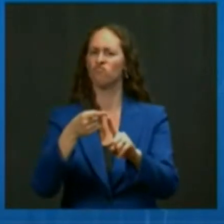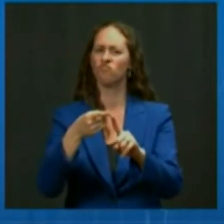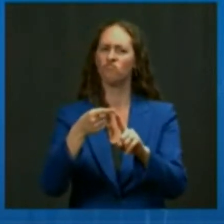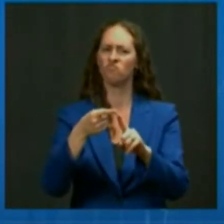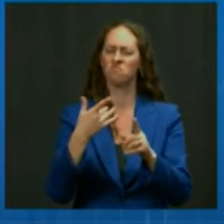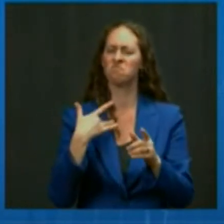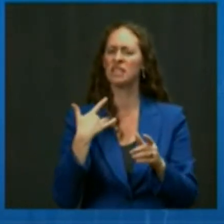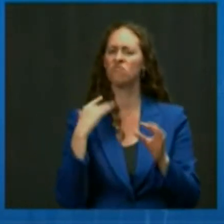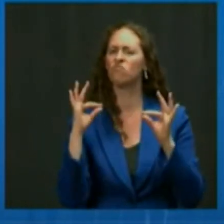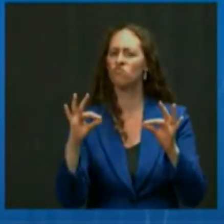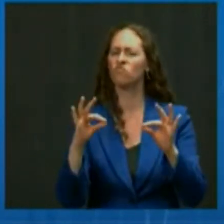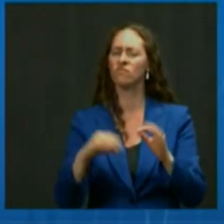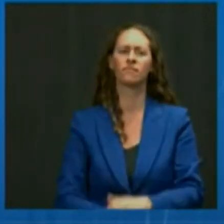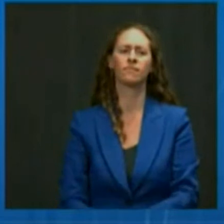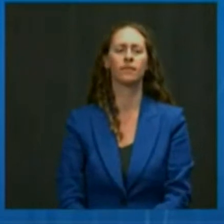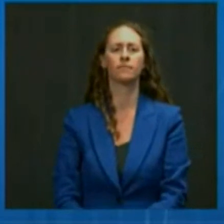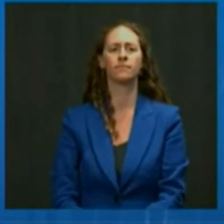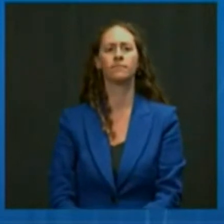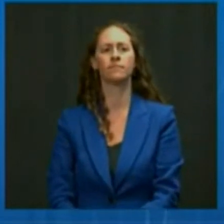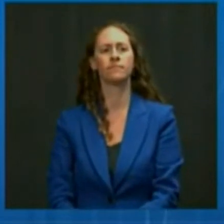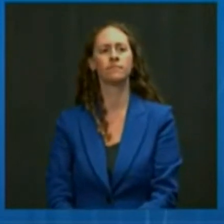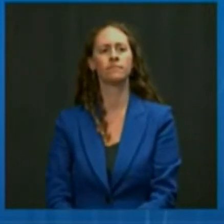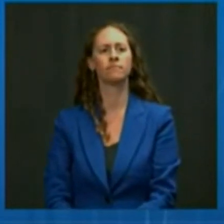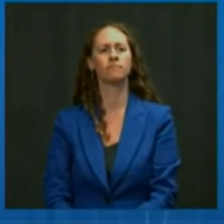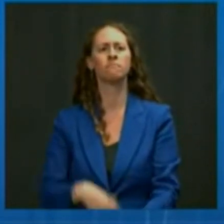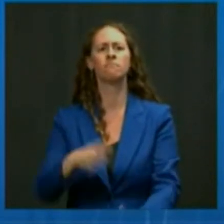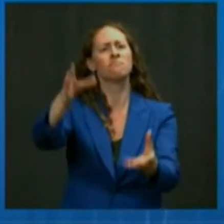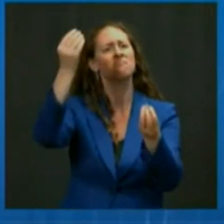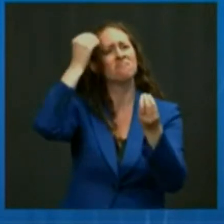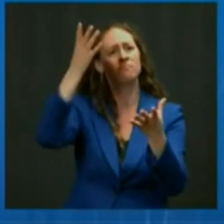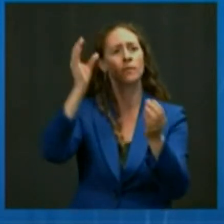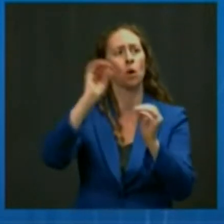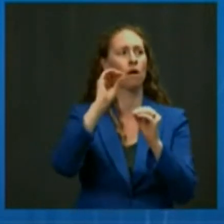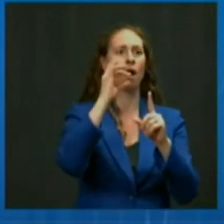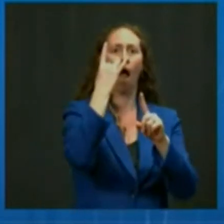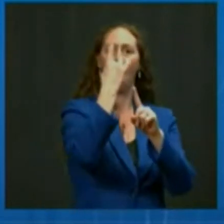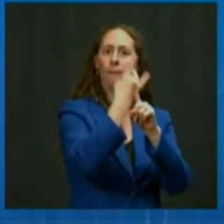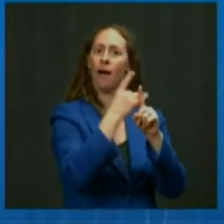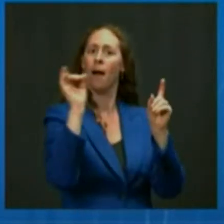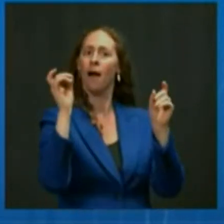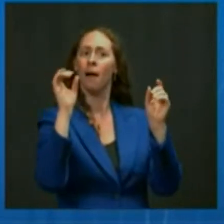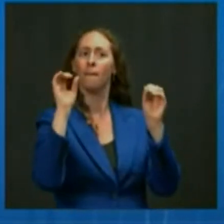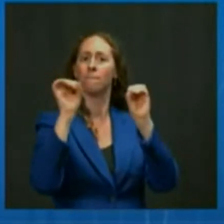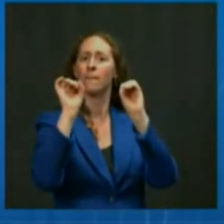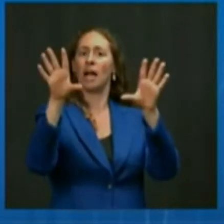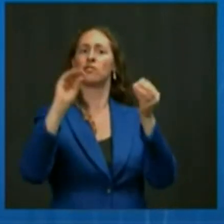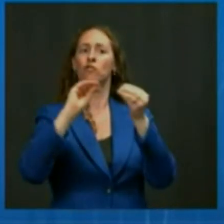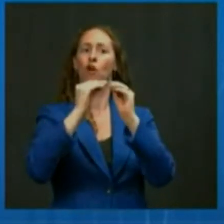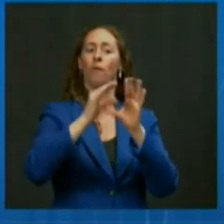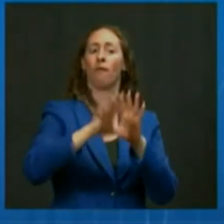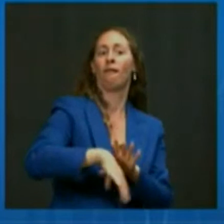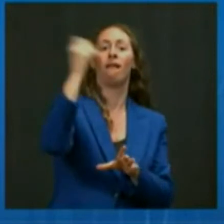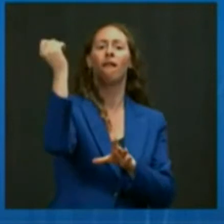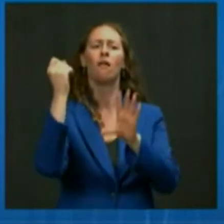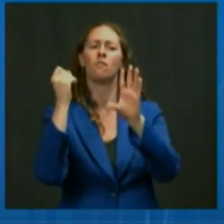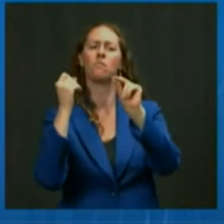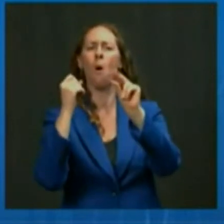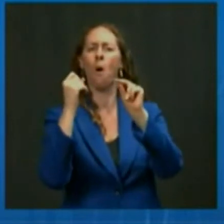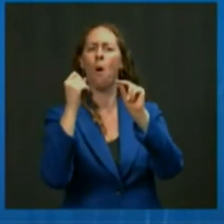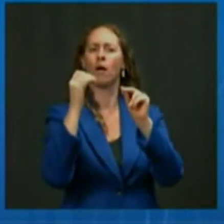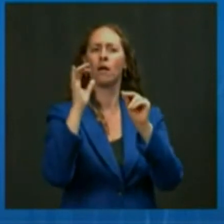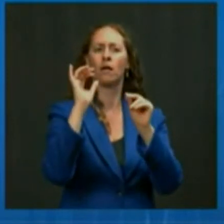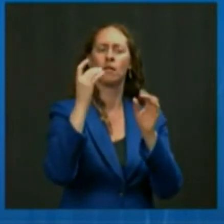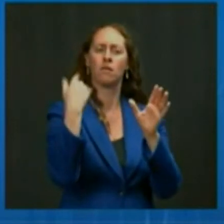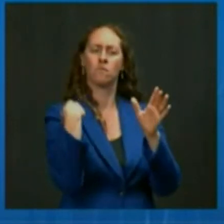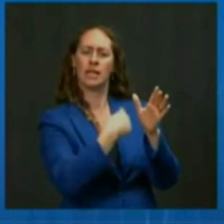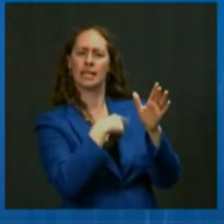there's nothing magical about this number. Could it have been 1 week earlier, 1 week later? This is where judgment comes in. And it's why we put